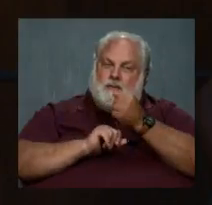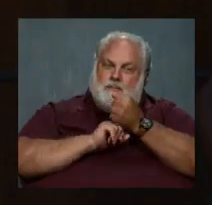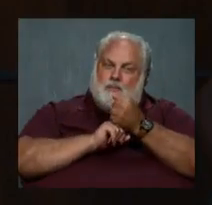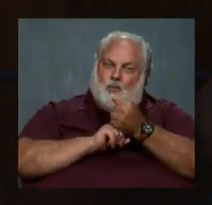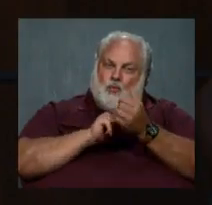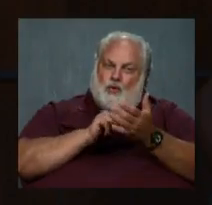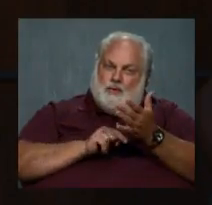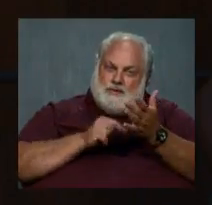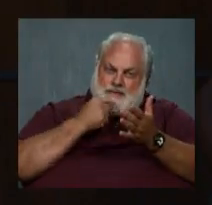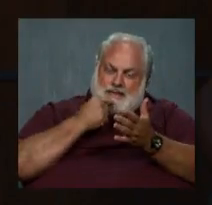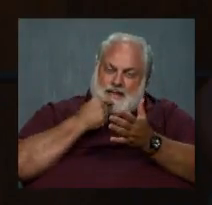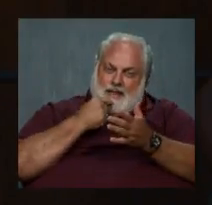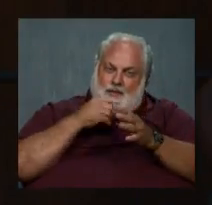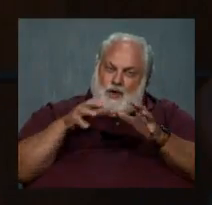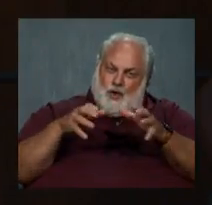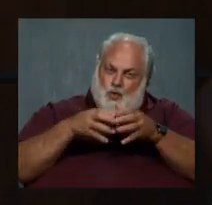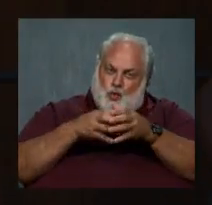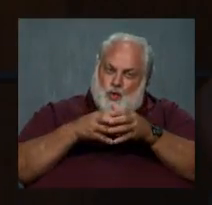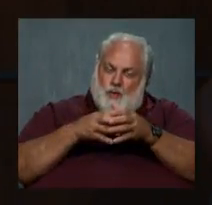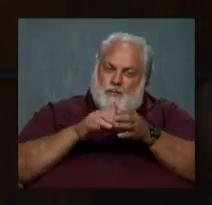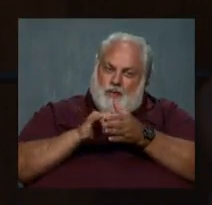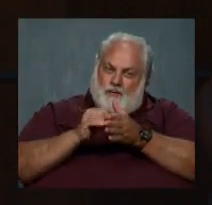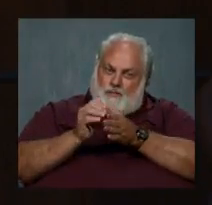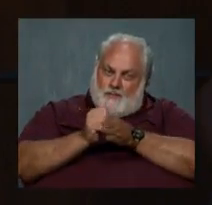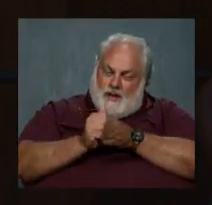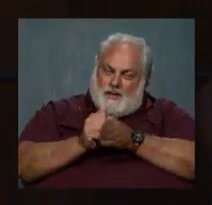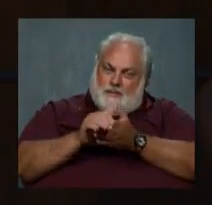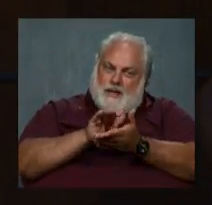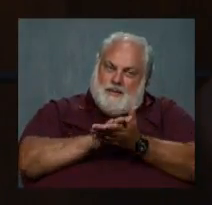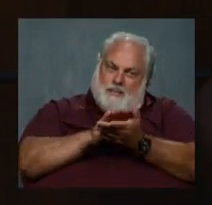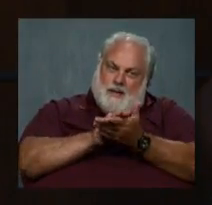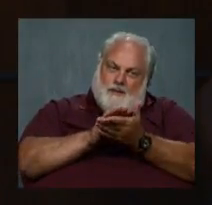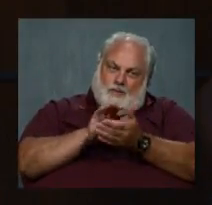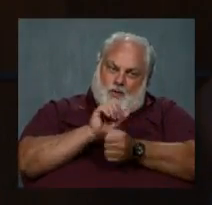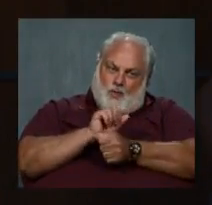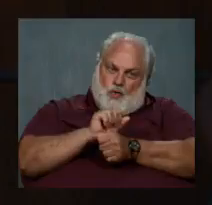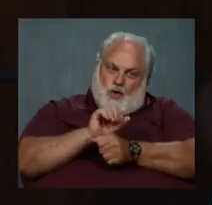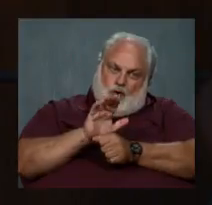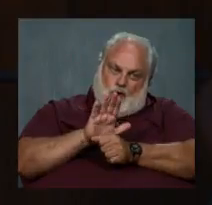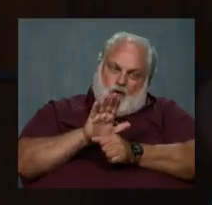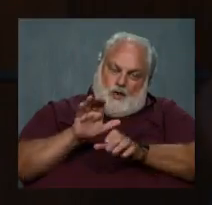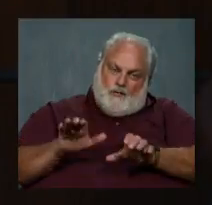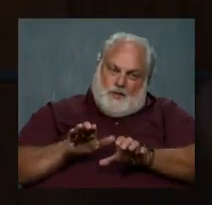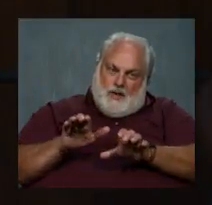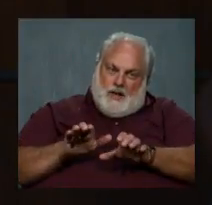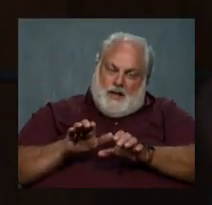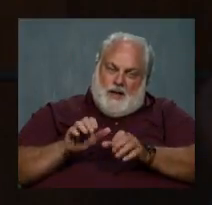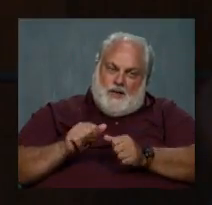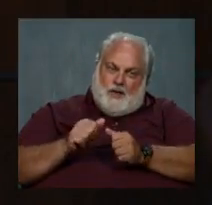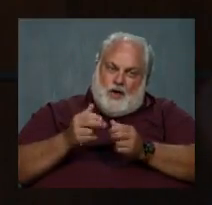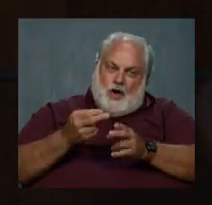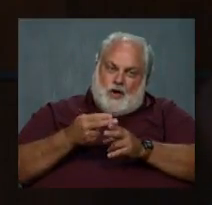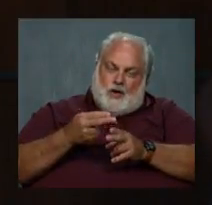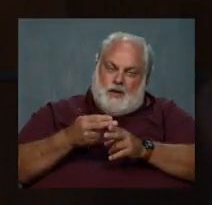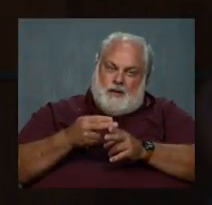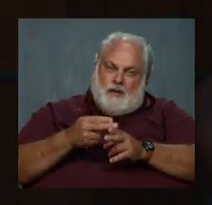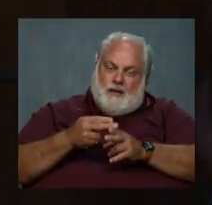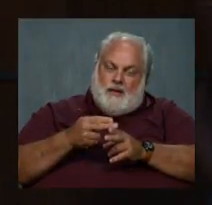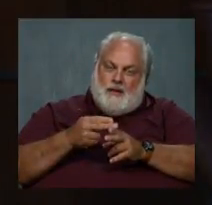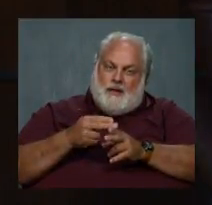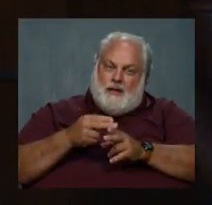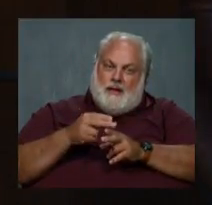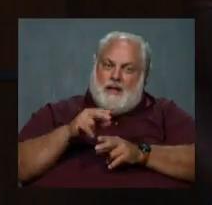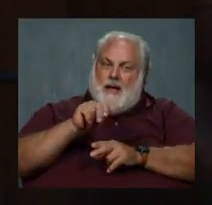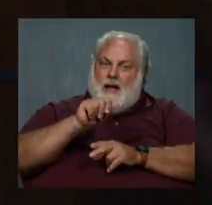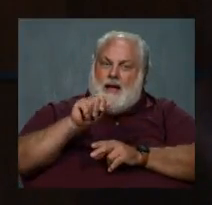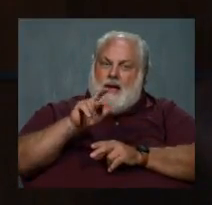the group you have led and put together to be commended for the work you've done. You called yourself arrow catchers or spear catchers.